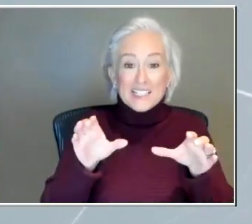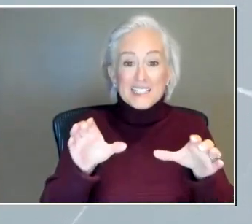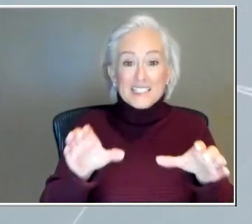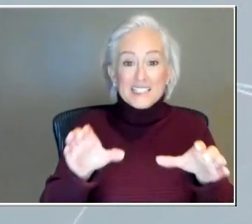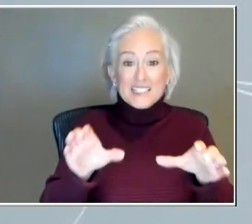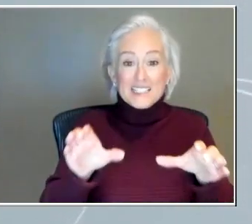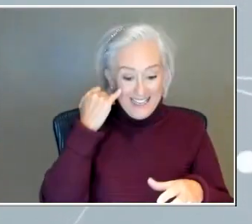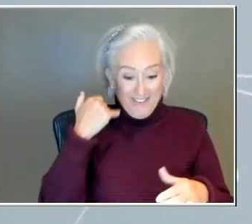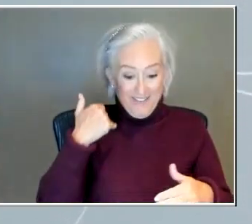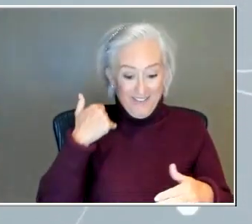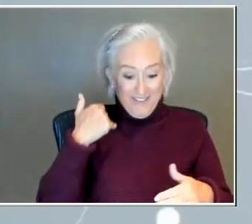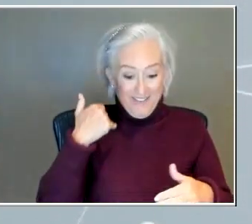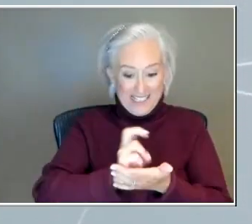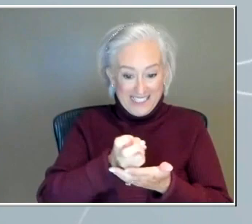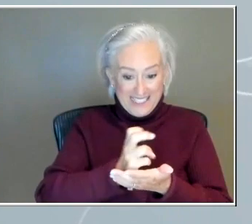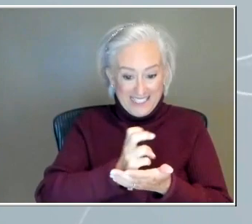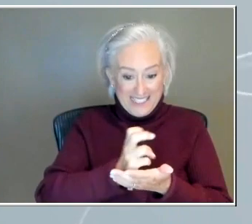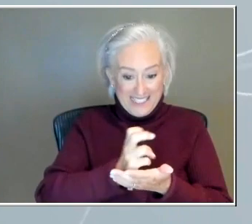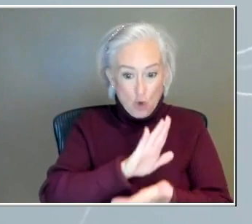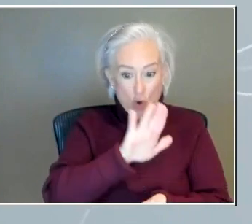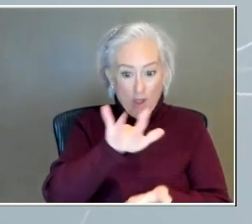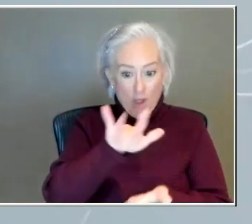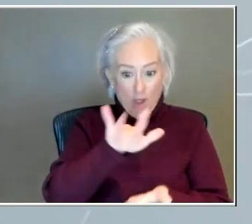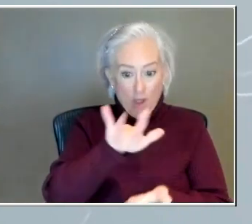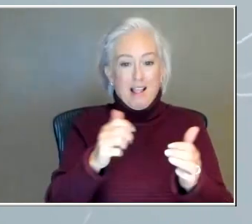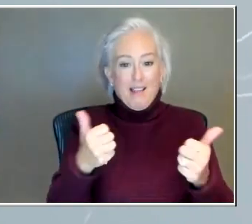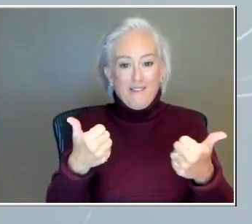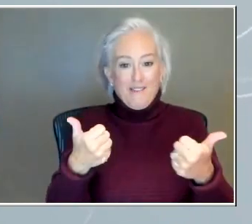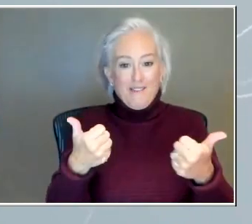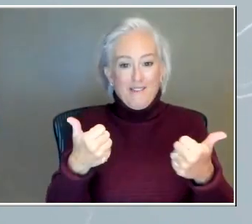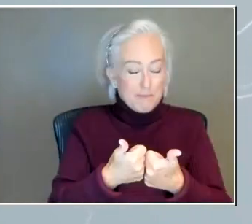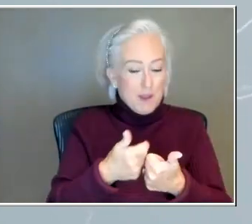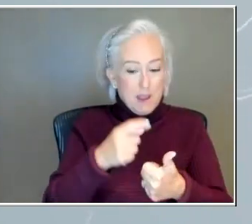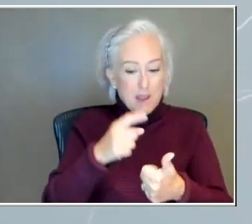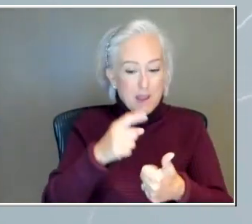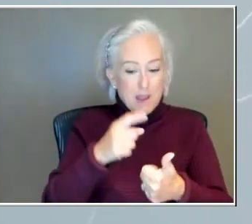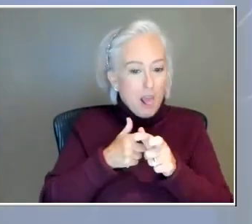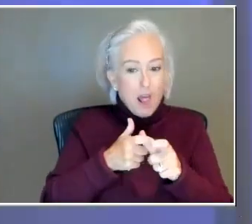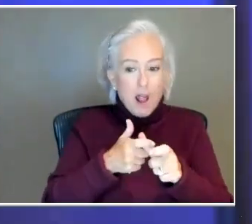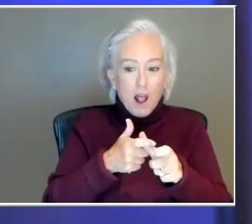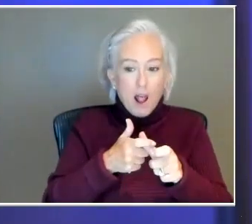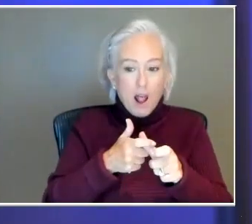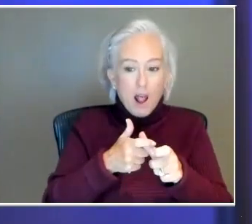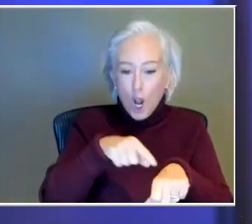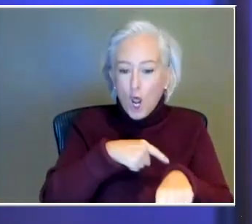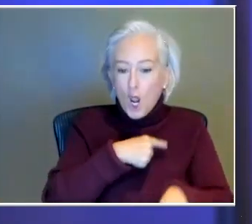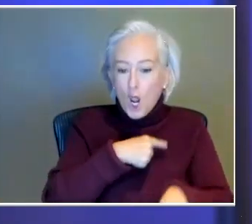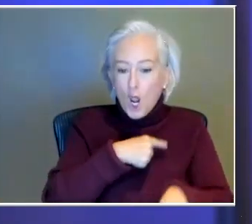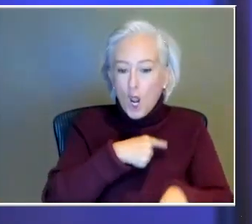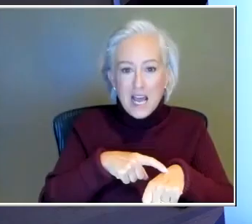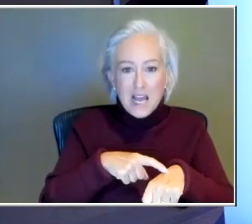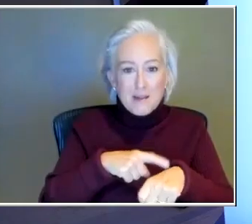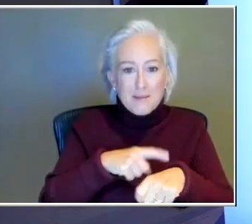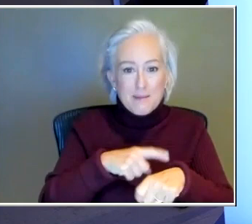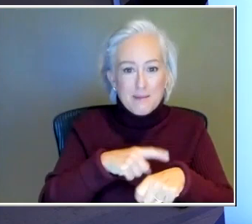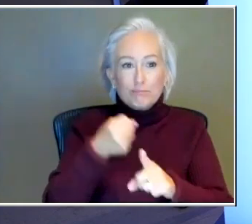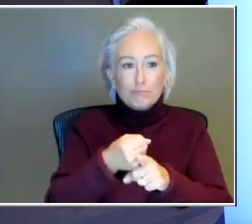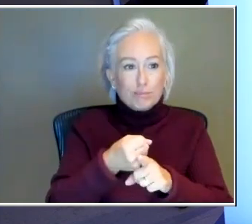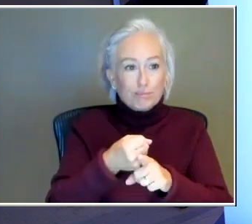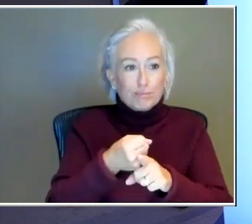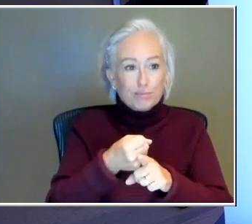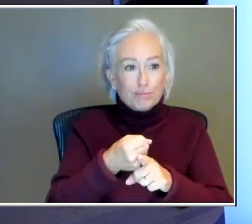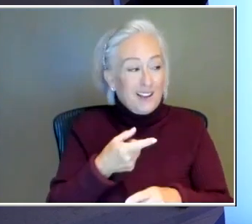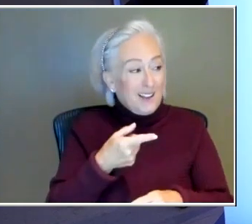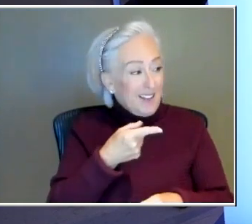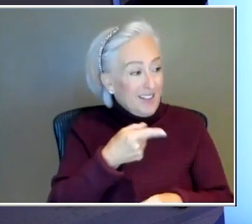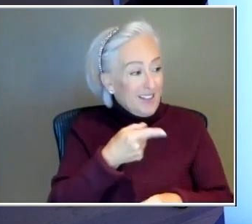or something after running for so long. It would just cause an episode, and you just eventually had to pull out? Yeah, couldn't do it anymore. What